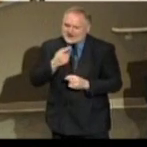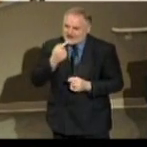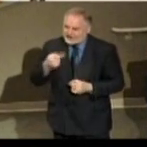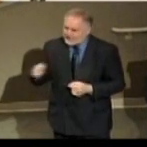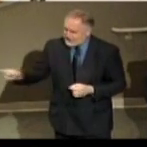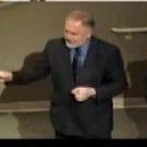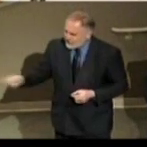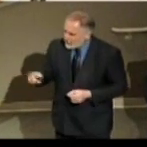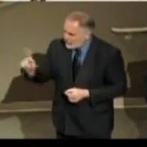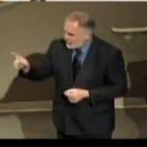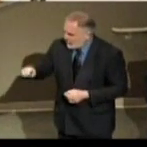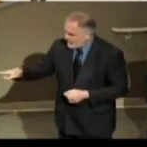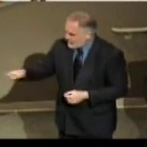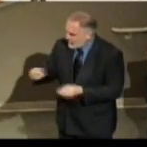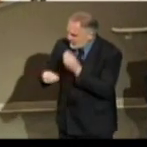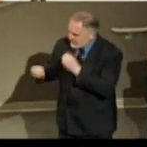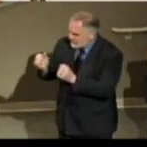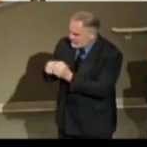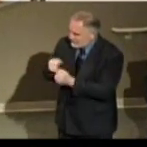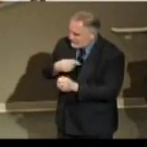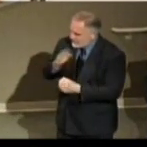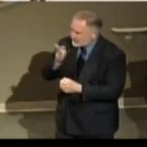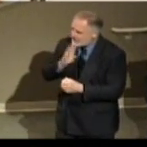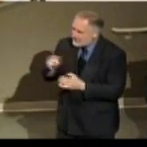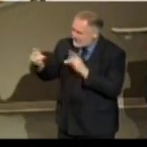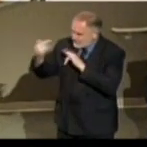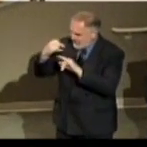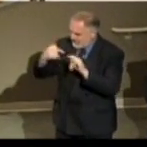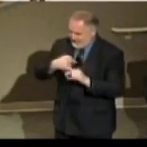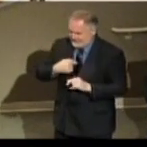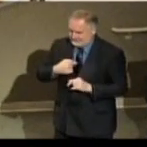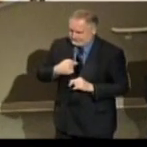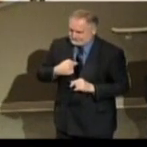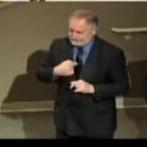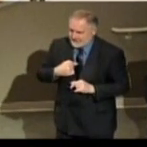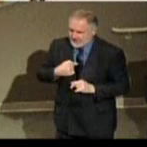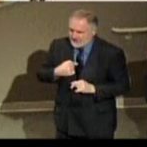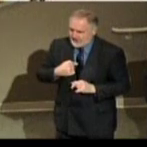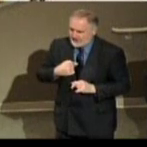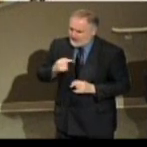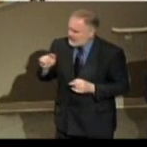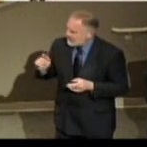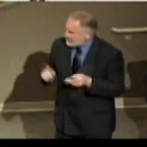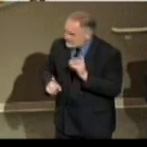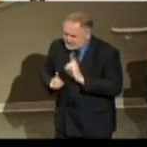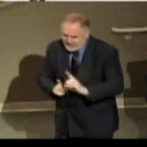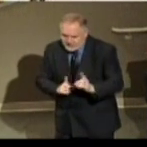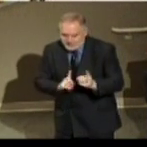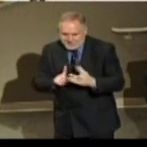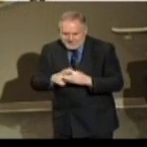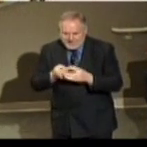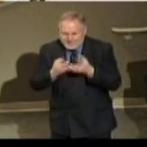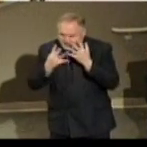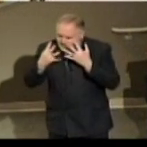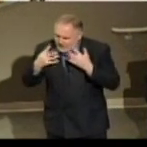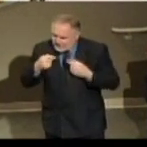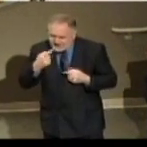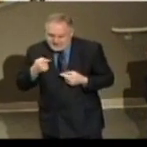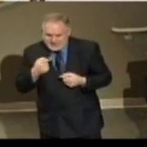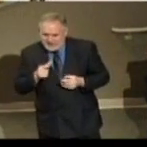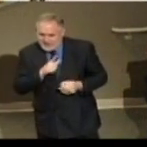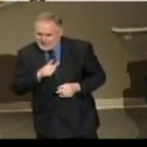you, one of you which eateth with me shall betray me. And they began to be sorrowful and to say unto